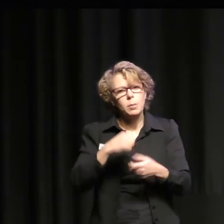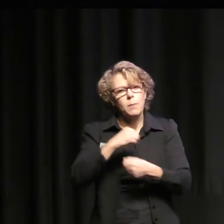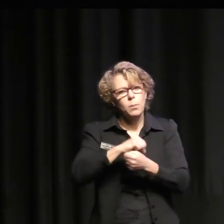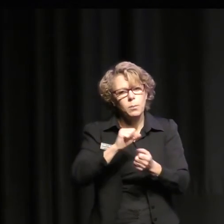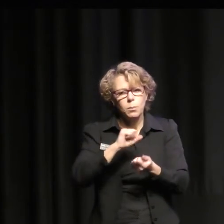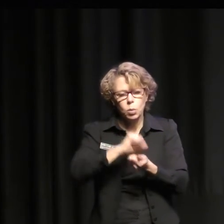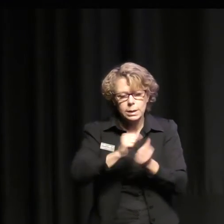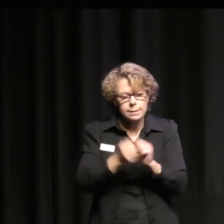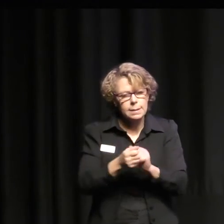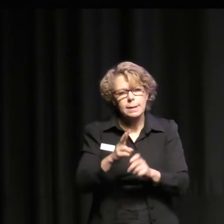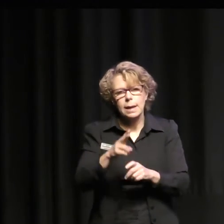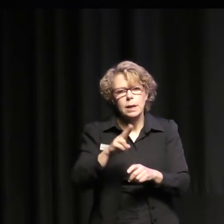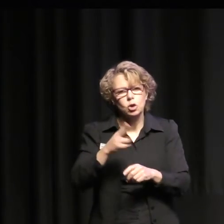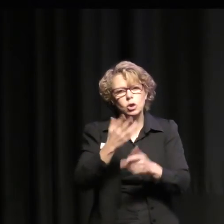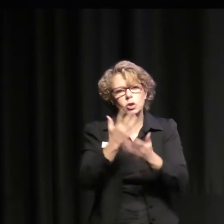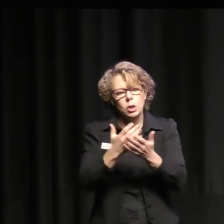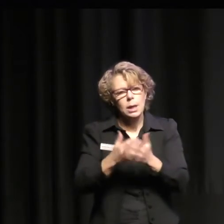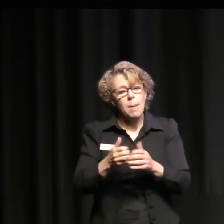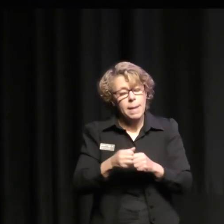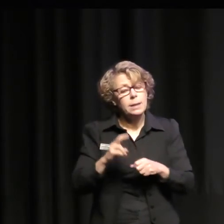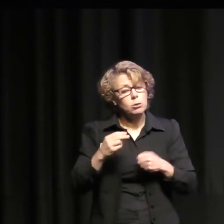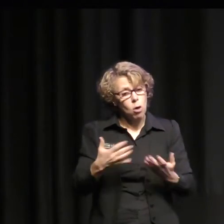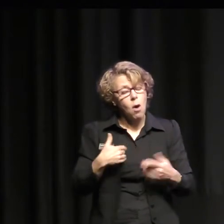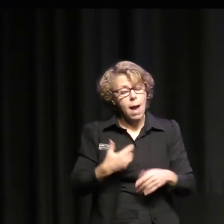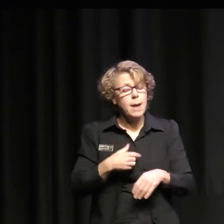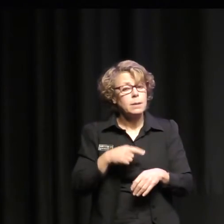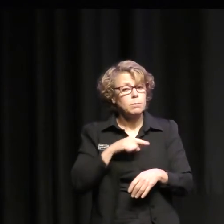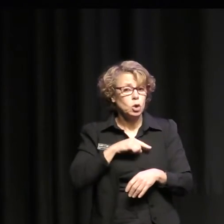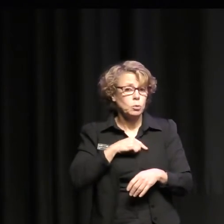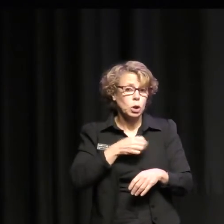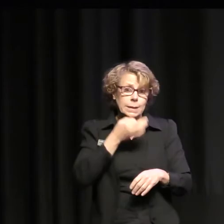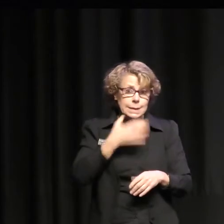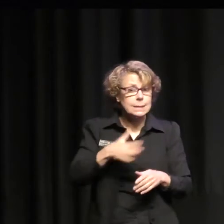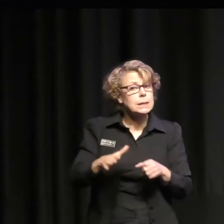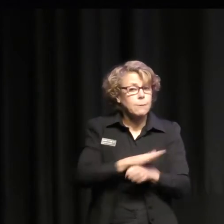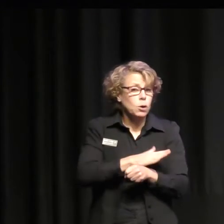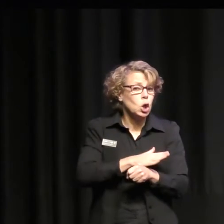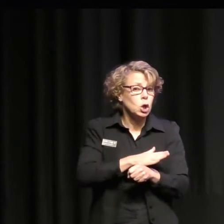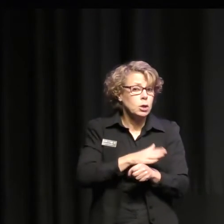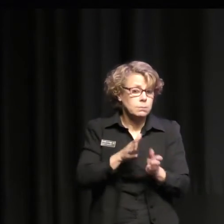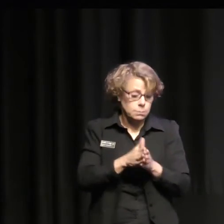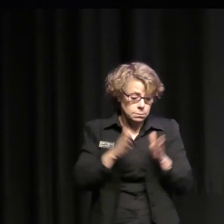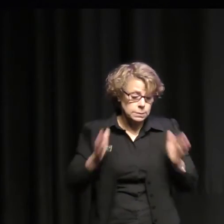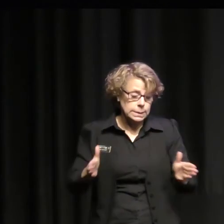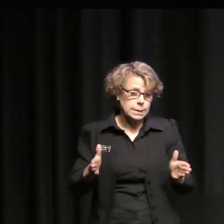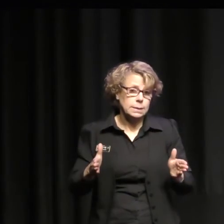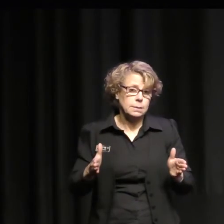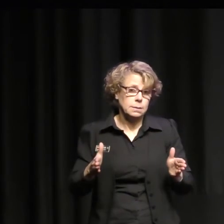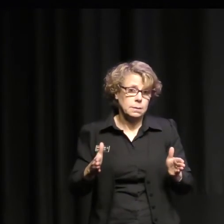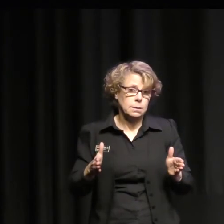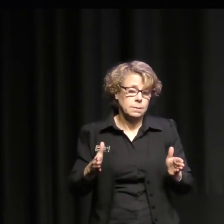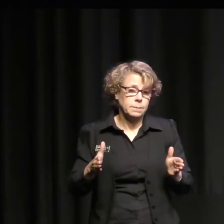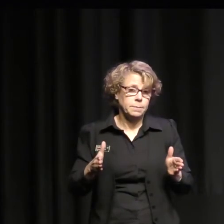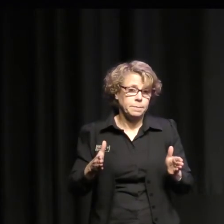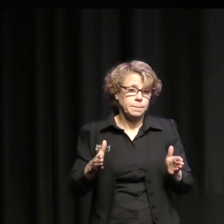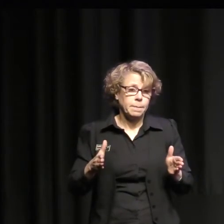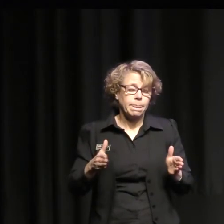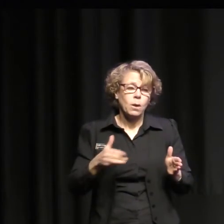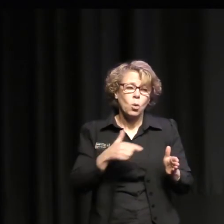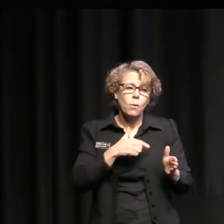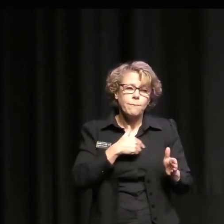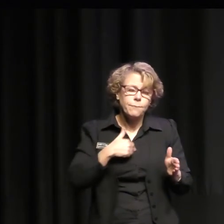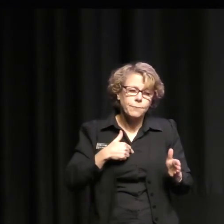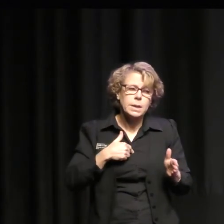stand at a very dangerous point. And unless it's realized by enough of us that we